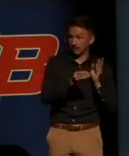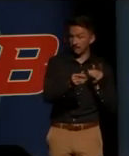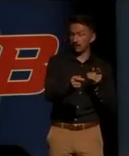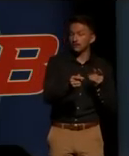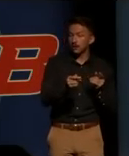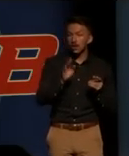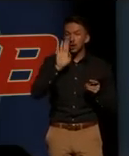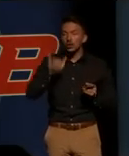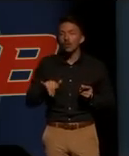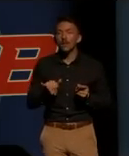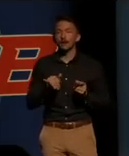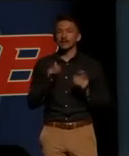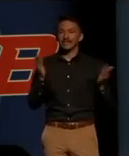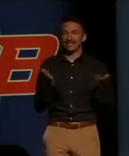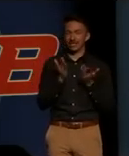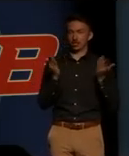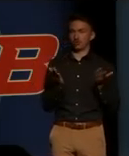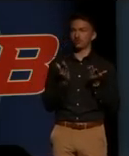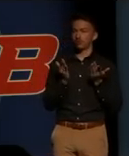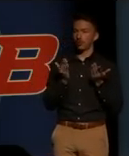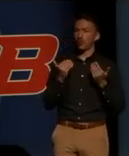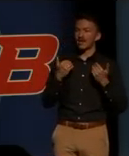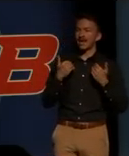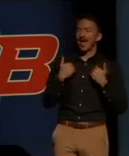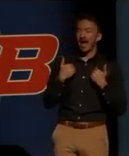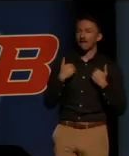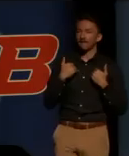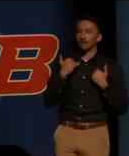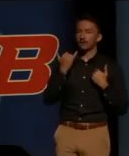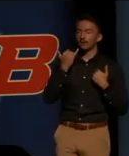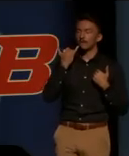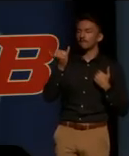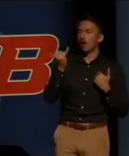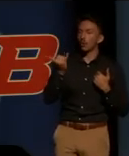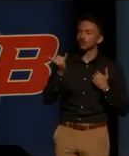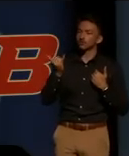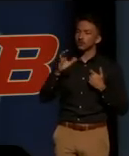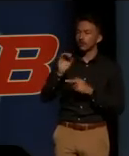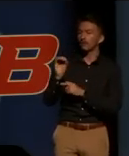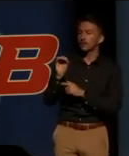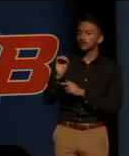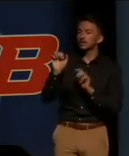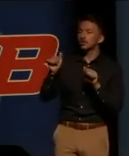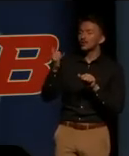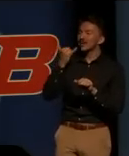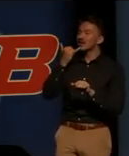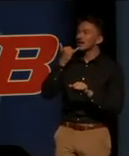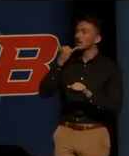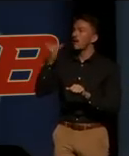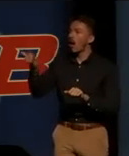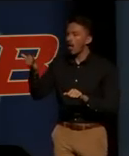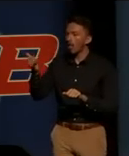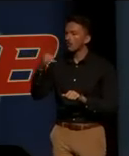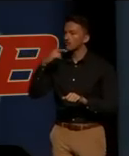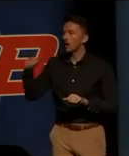internet, will call Russia a random number that you can go to a website and